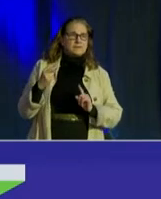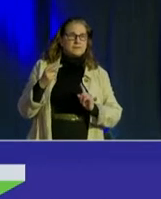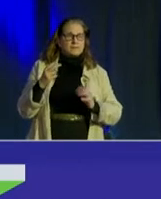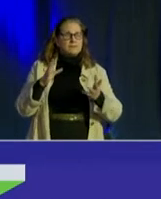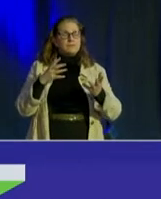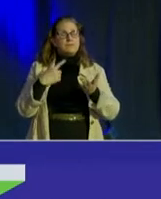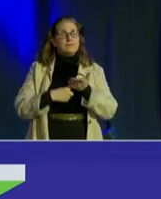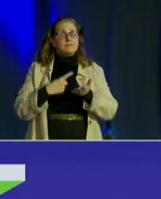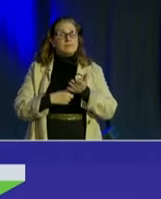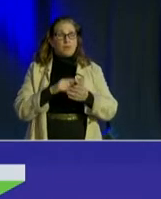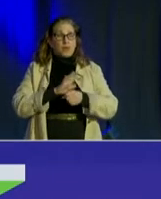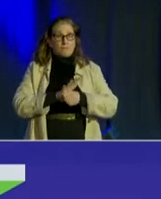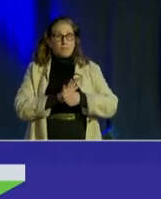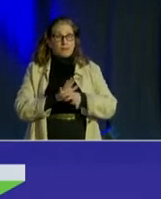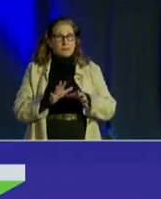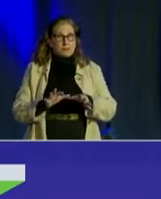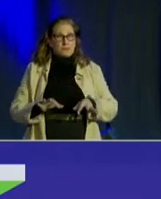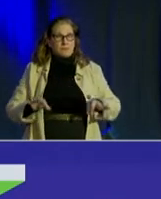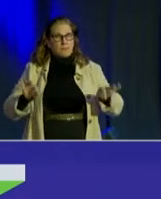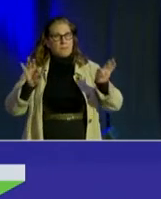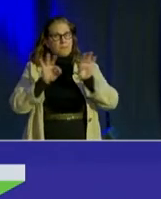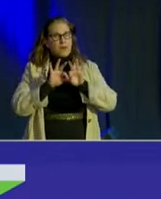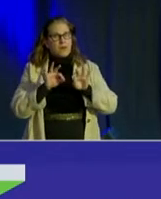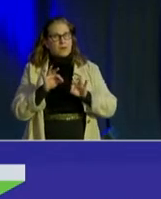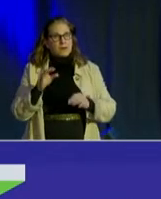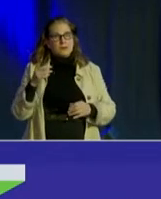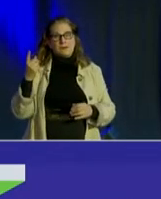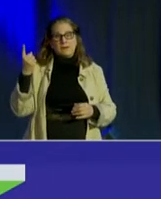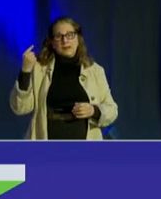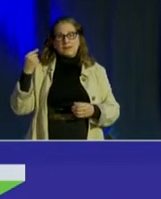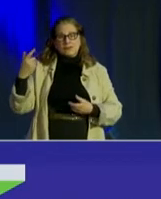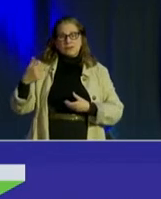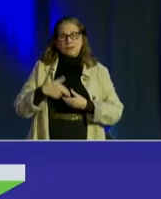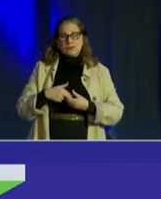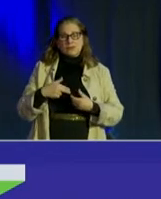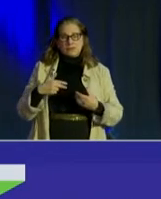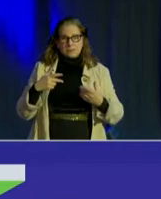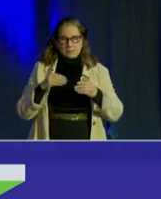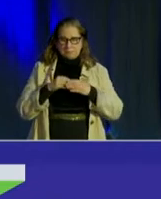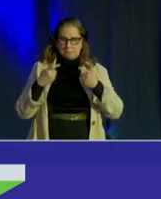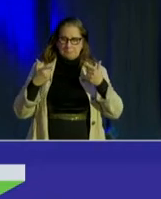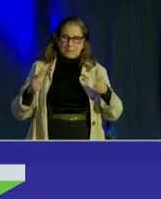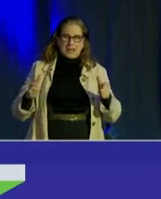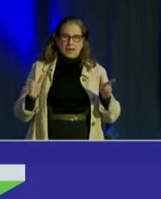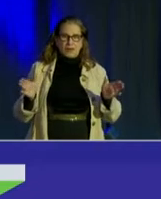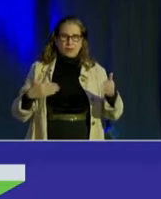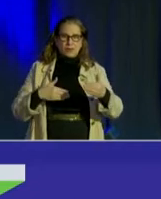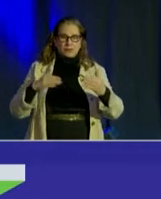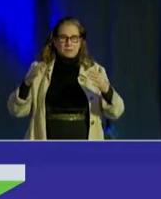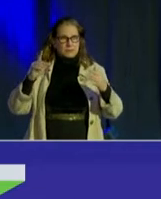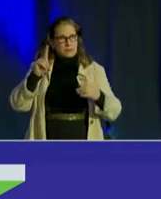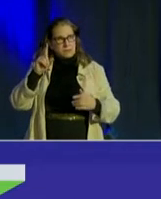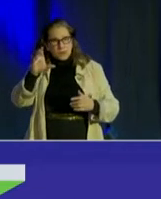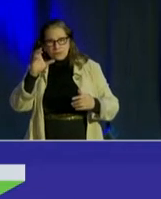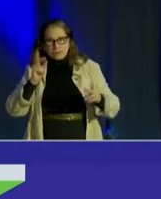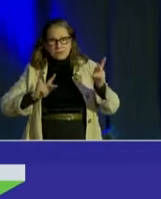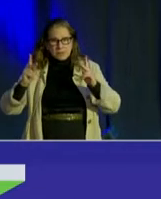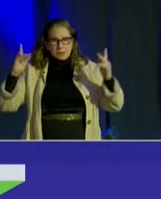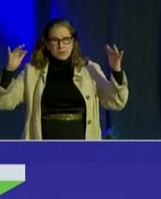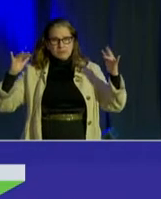with you last year, if you joined us last year, we were in big rooms with hundreds of people. We now sit with you in the auditorium of the convention